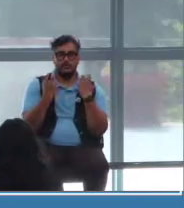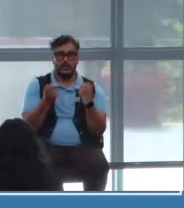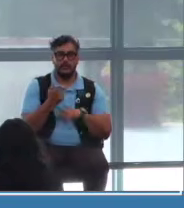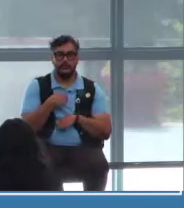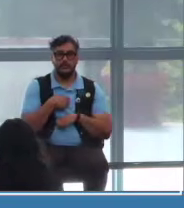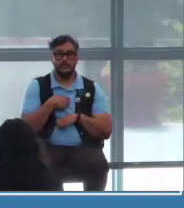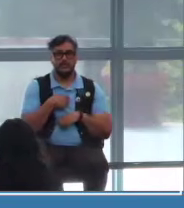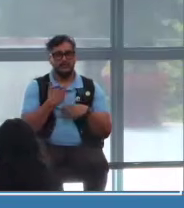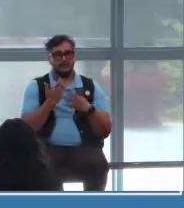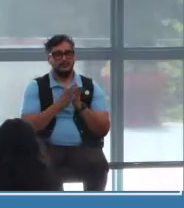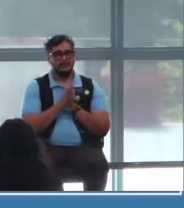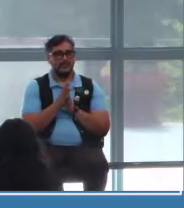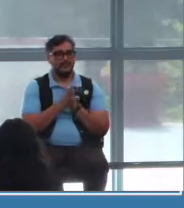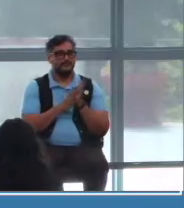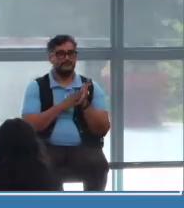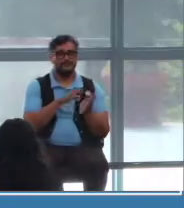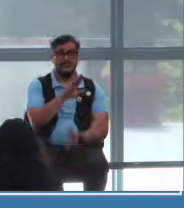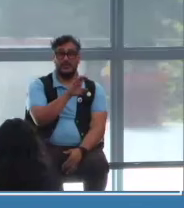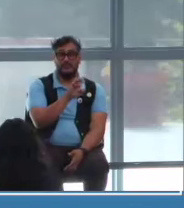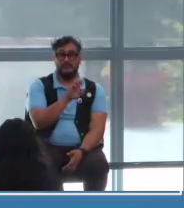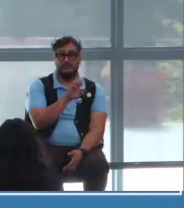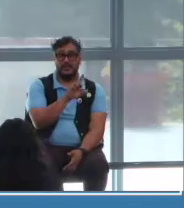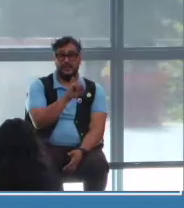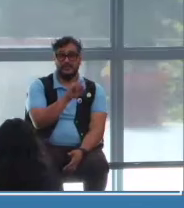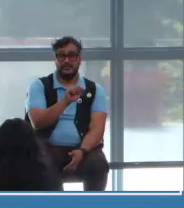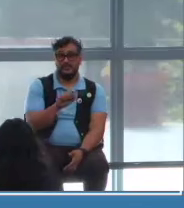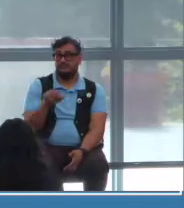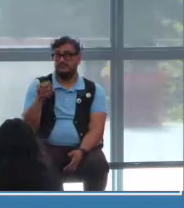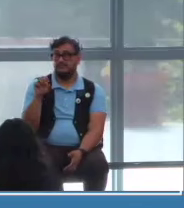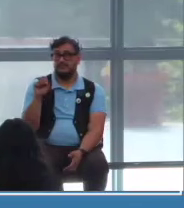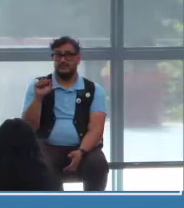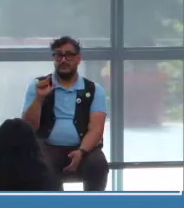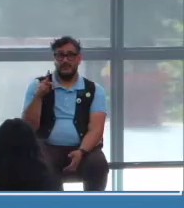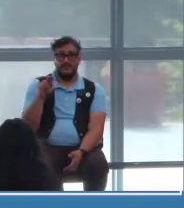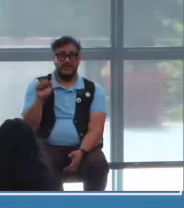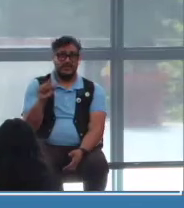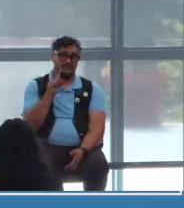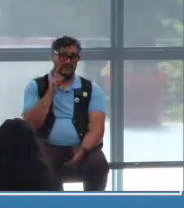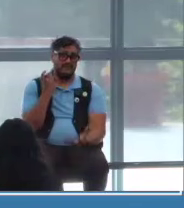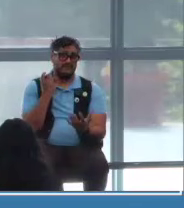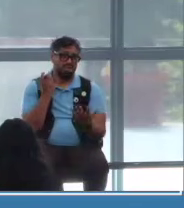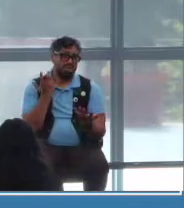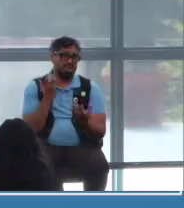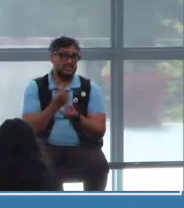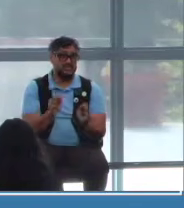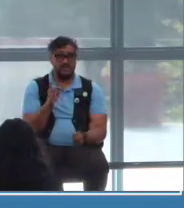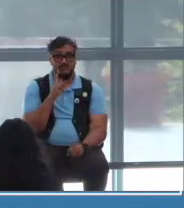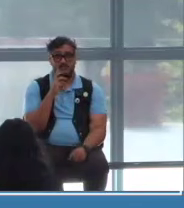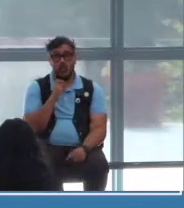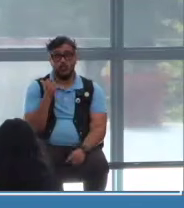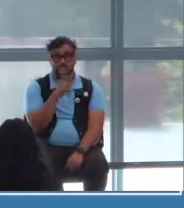time. But Benlysta and Safnello are probably really safe in older lupus patients as well.